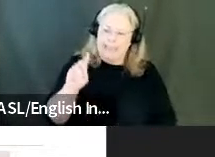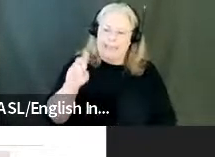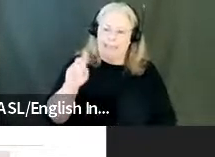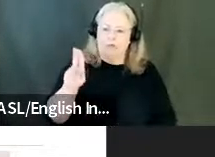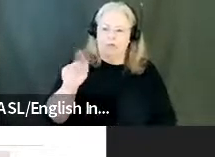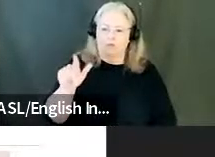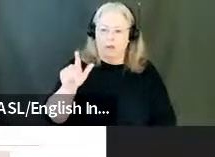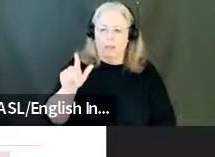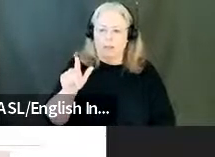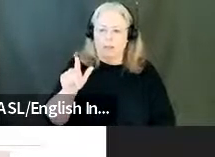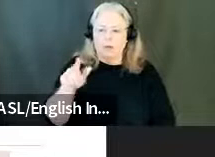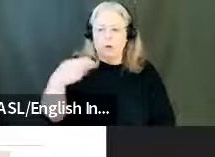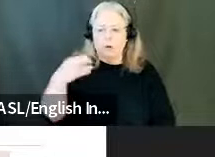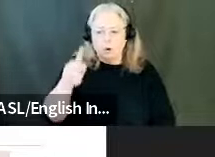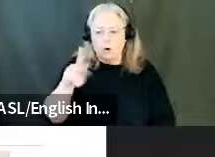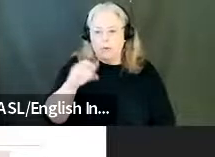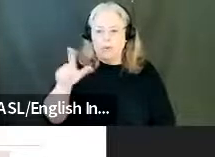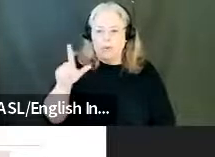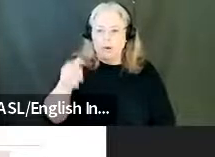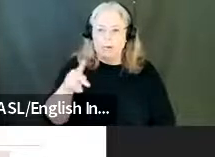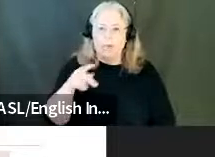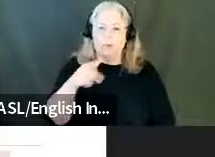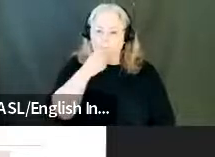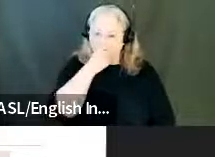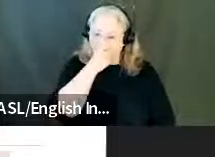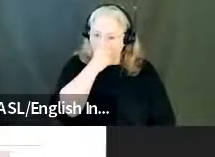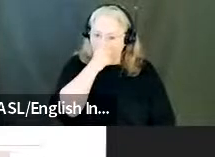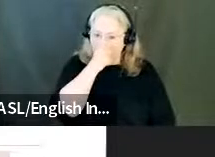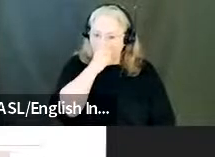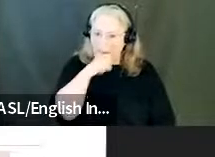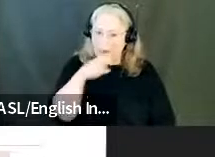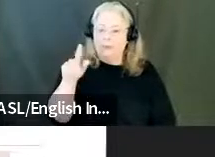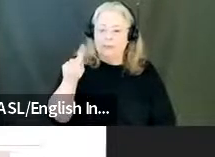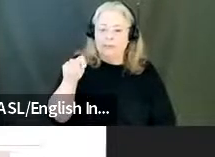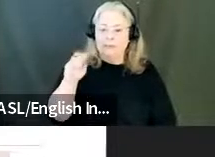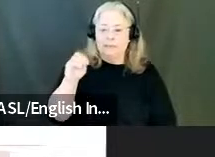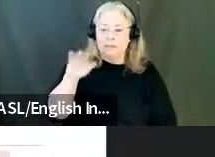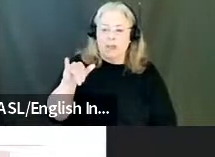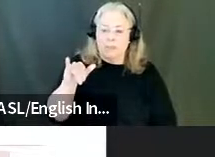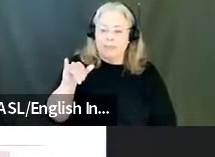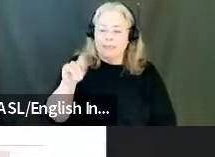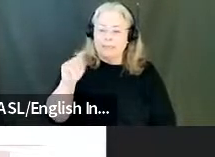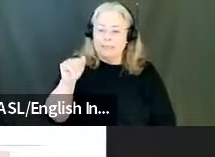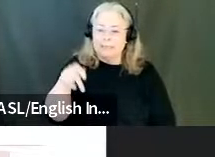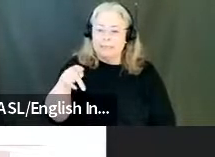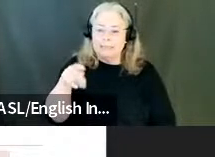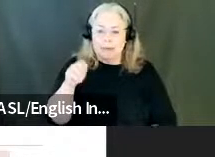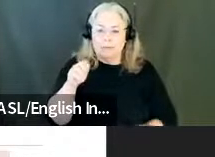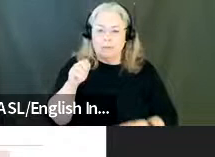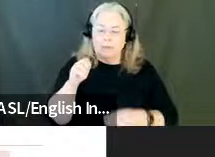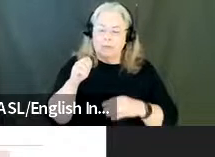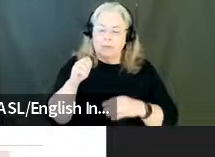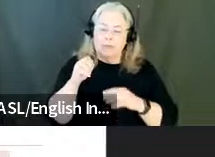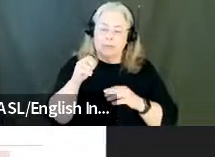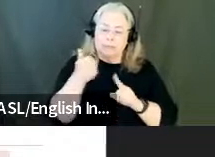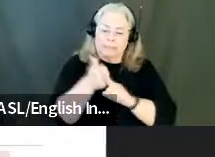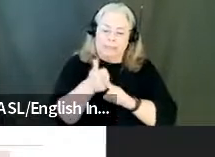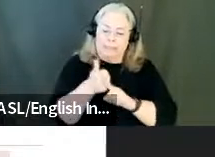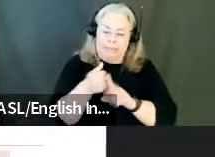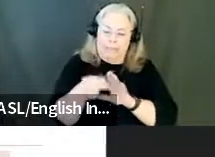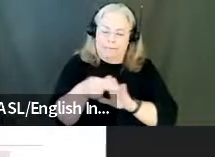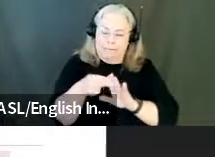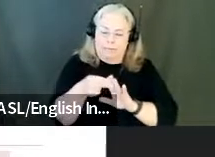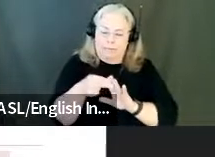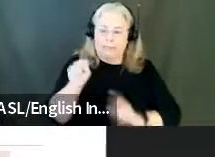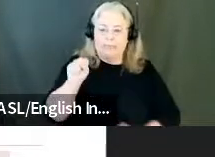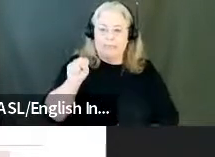Then this roll of material, that's called Tommy tape, or it's a self-adhering silicone tape. And what I love about